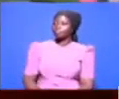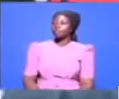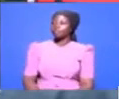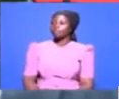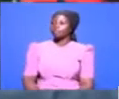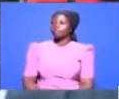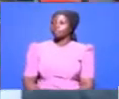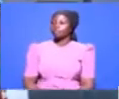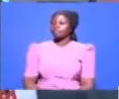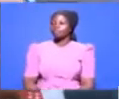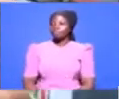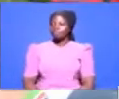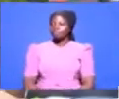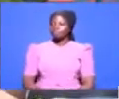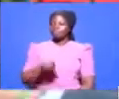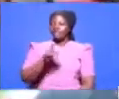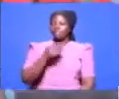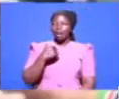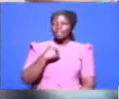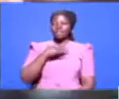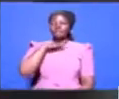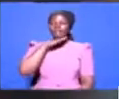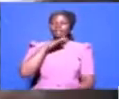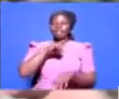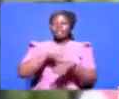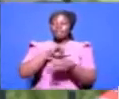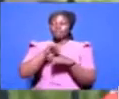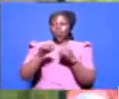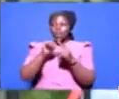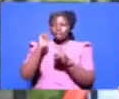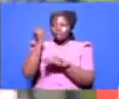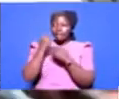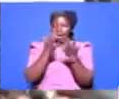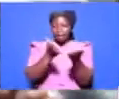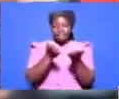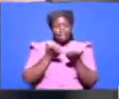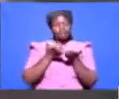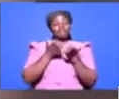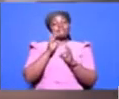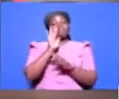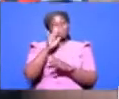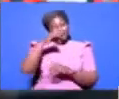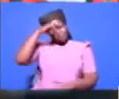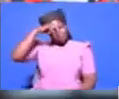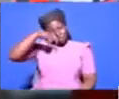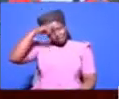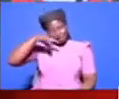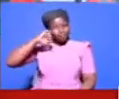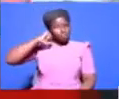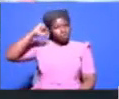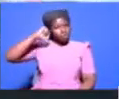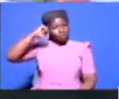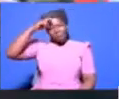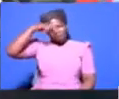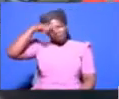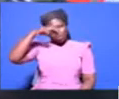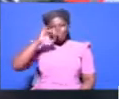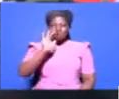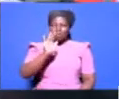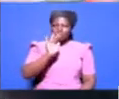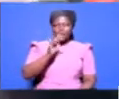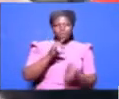We have lost him at a time when Kenya required his wisdom, political wisdom. But